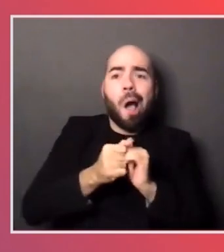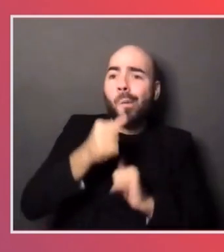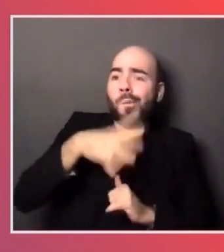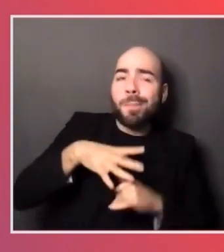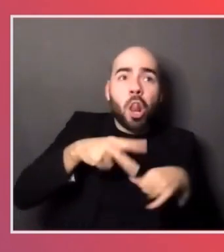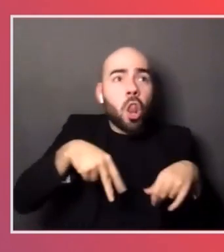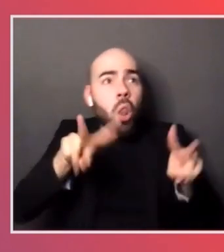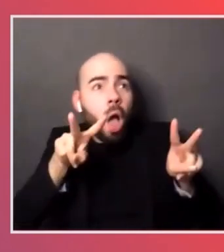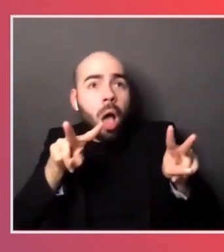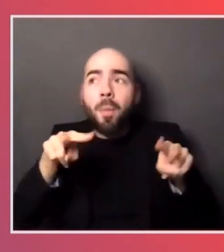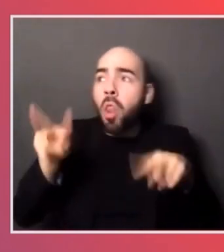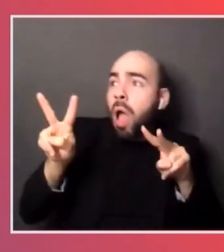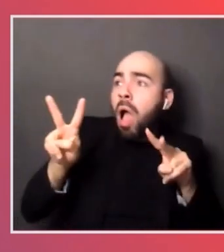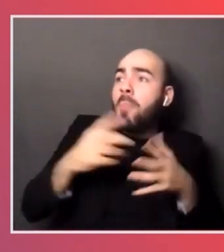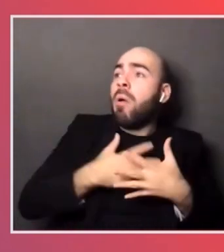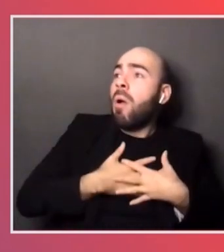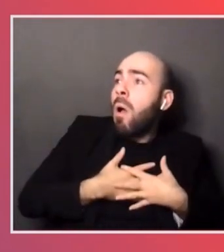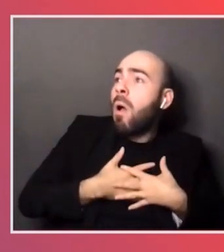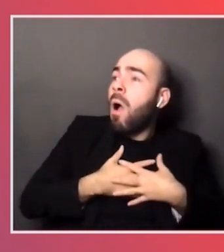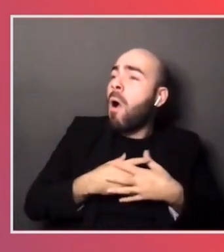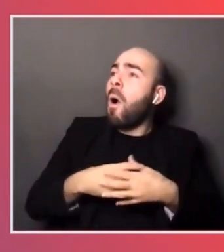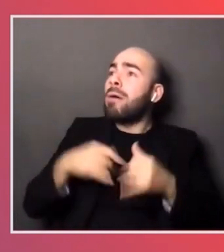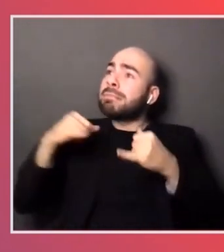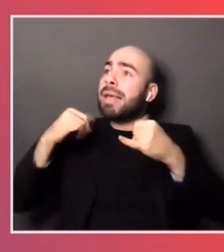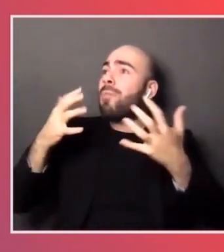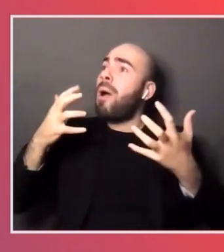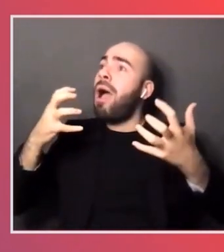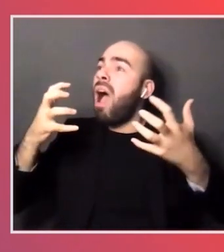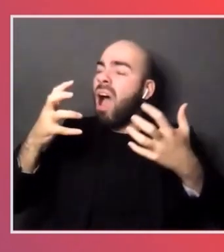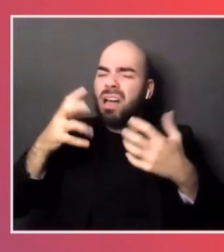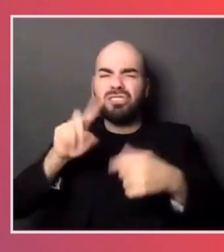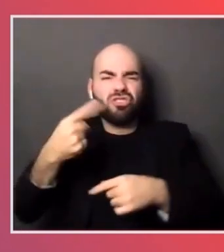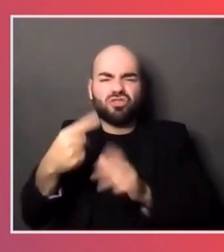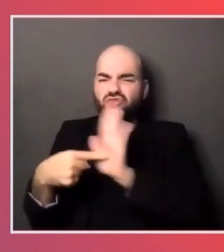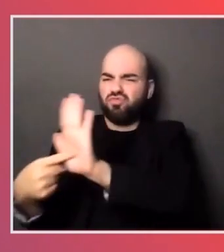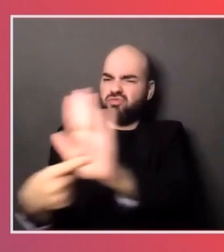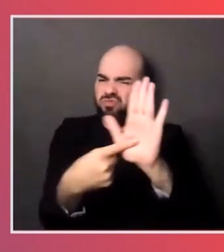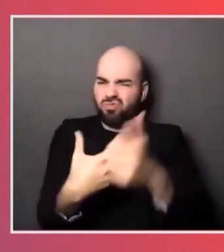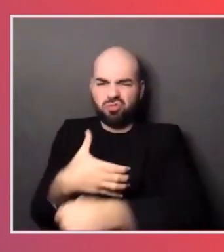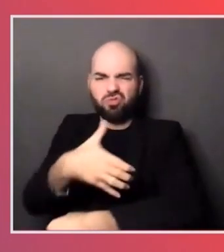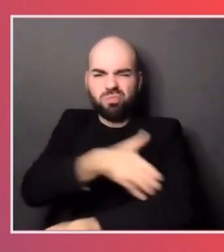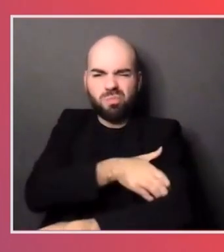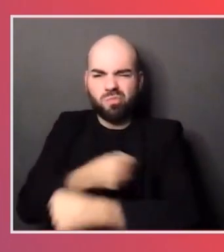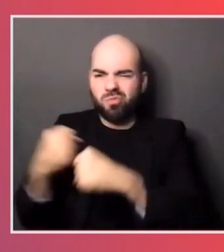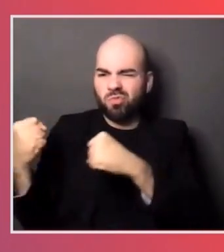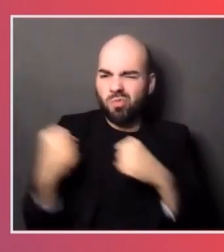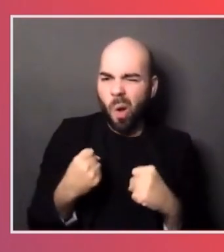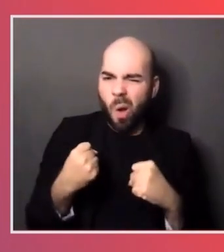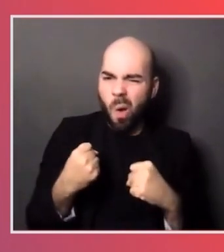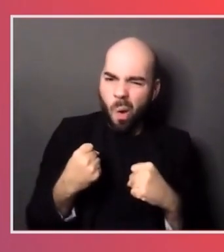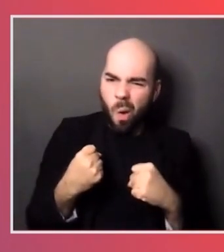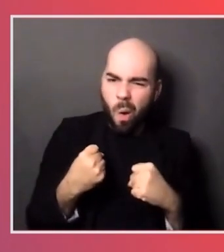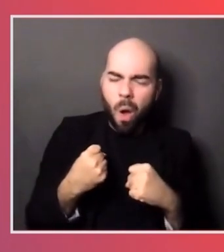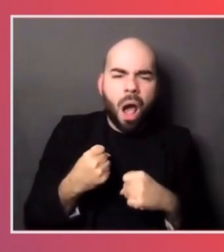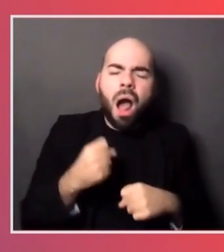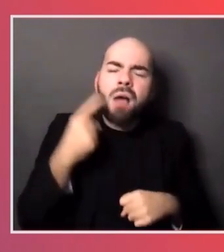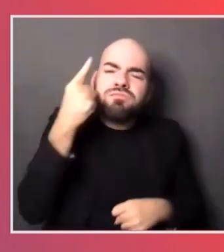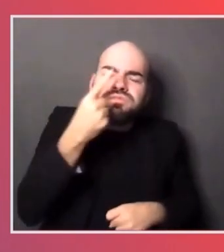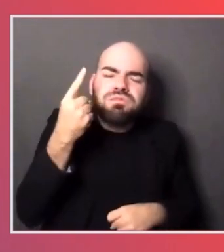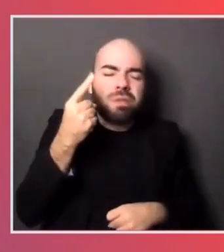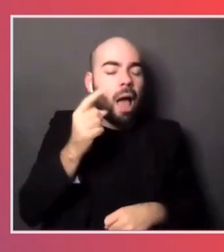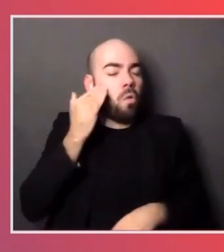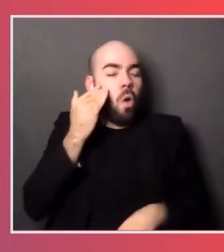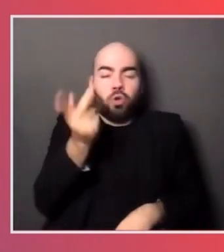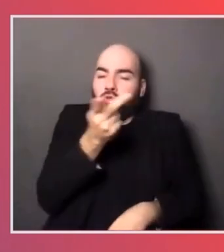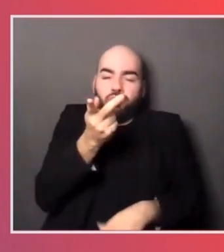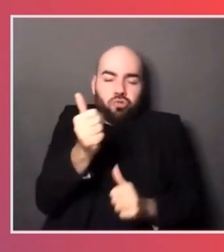And I wonder for your roles, and you've played so many roles. I'm a huge fan of all of you.